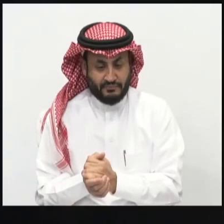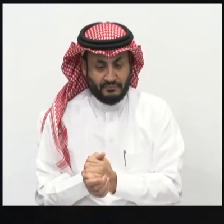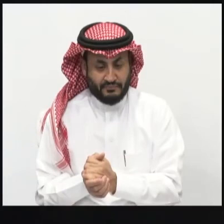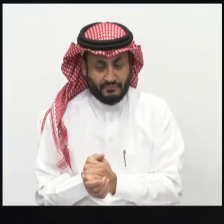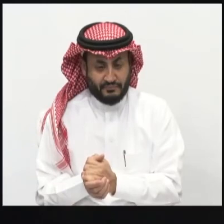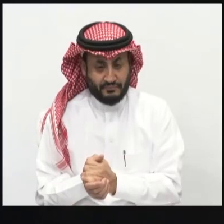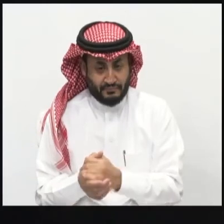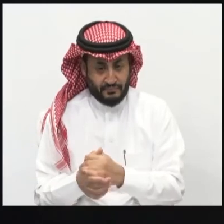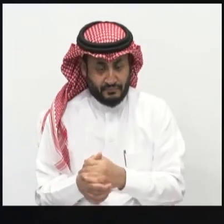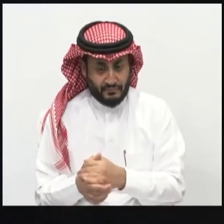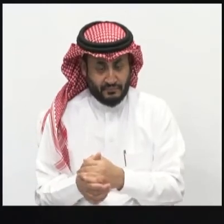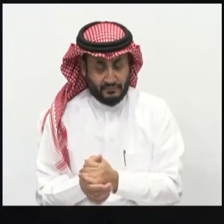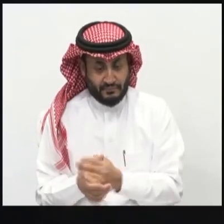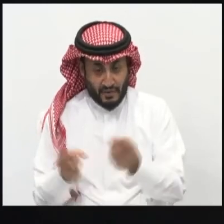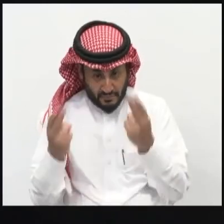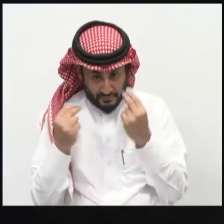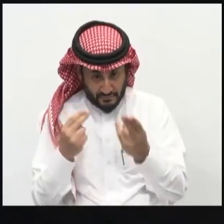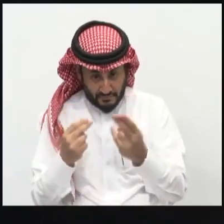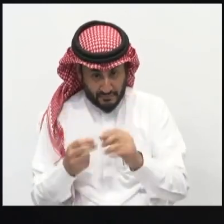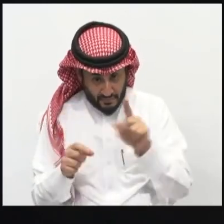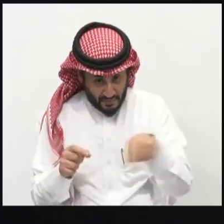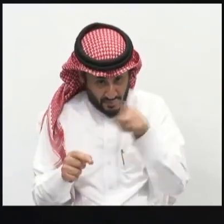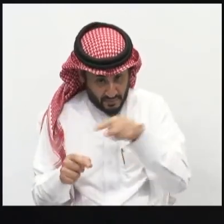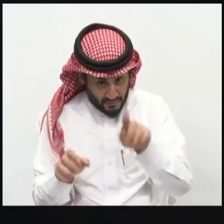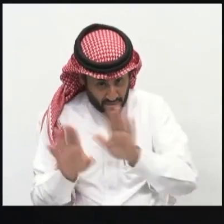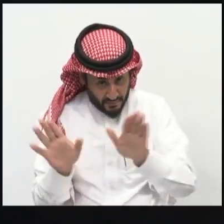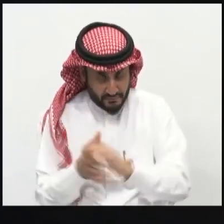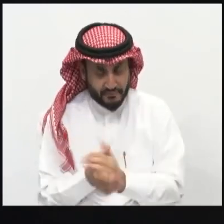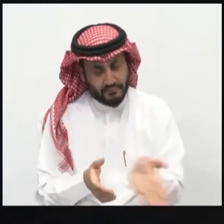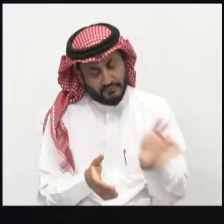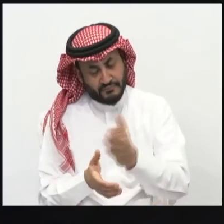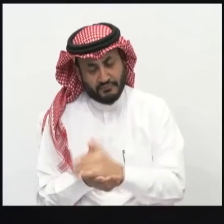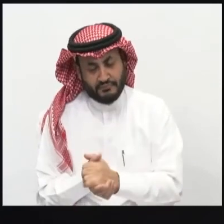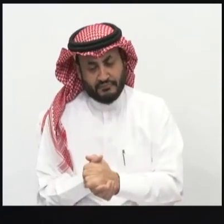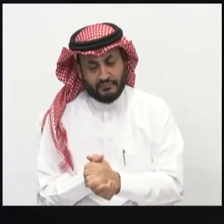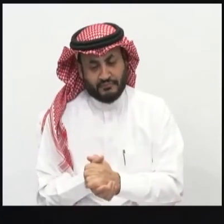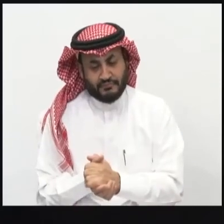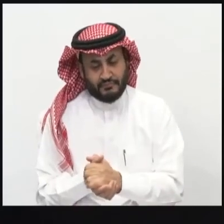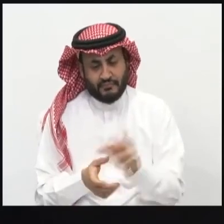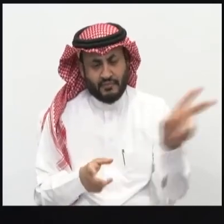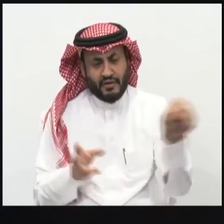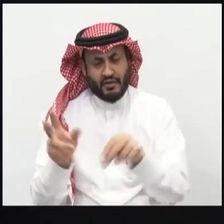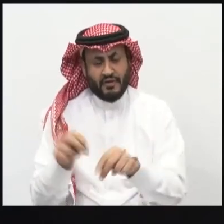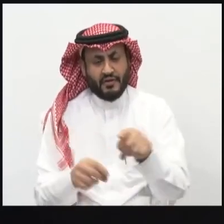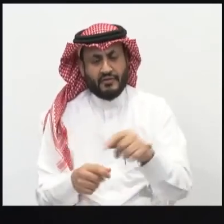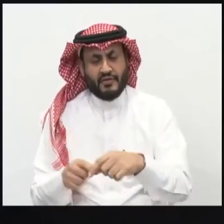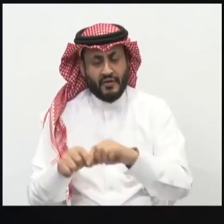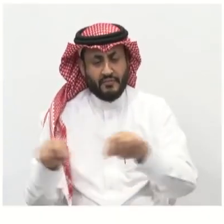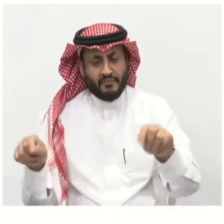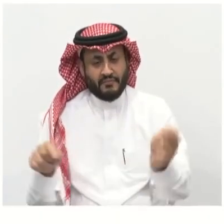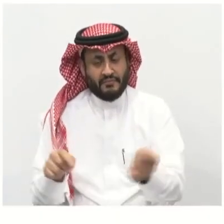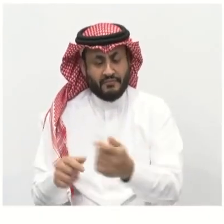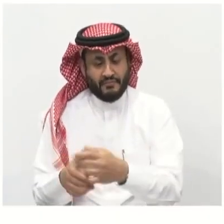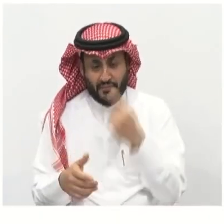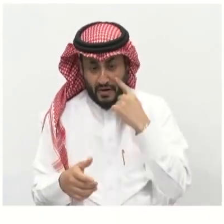Are you with me so far? Did you circle and underline with me? So now we're going to take that and we're going to write the full word. Do you